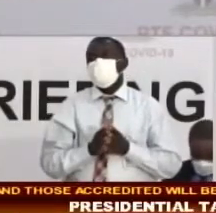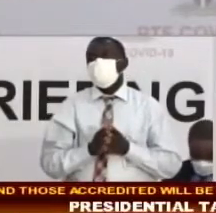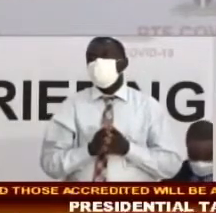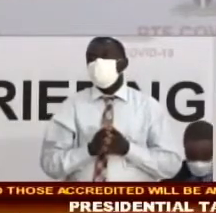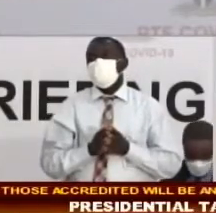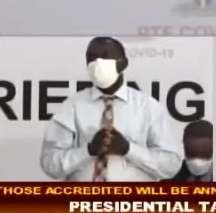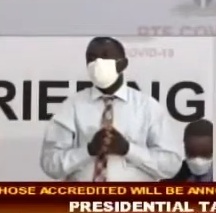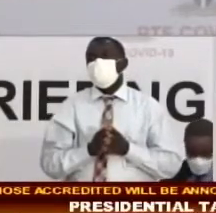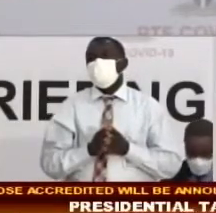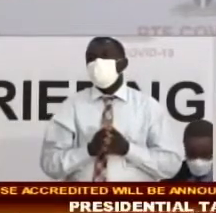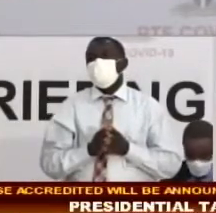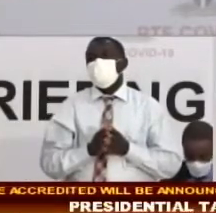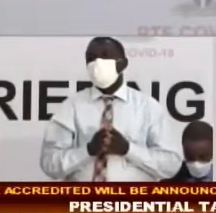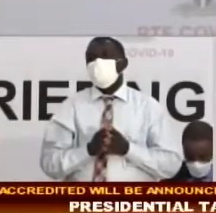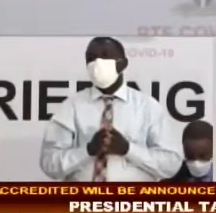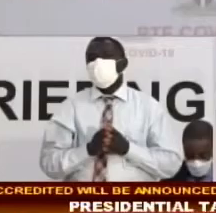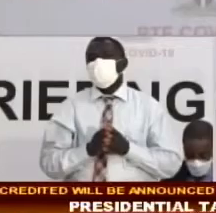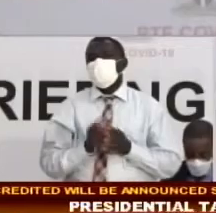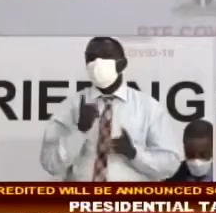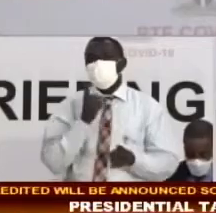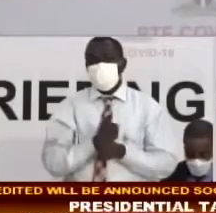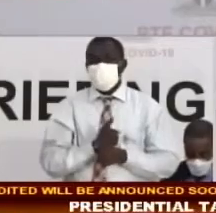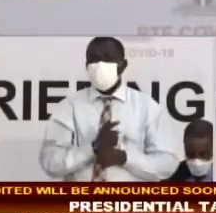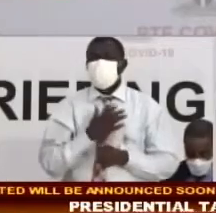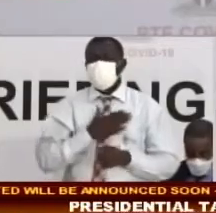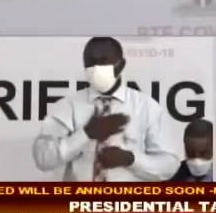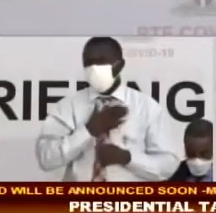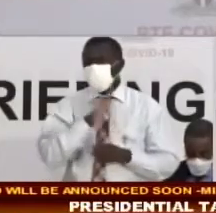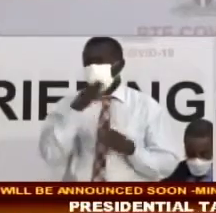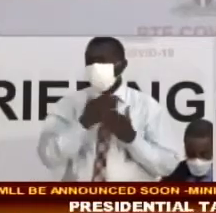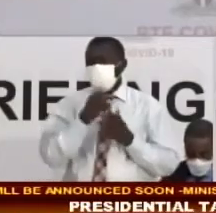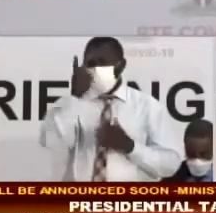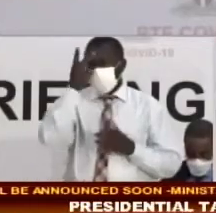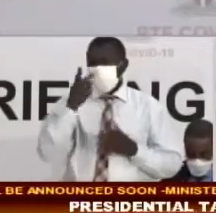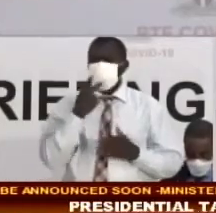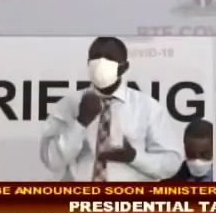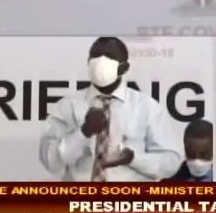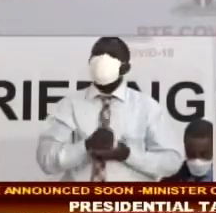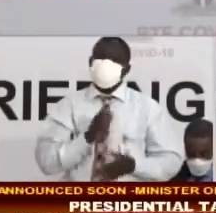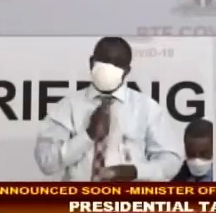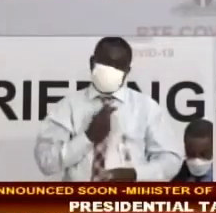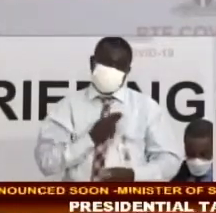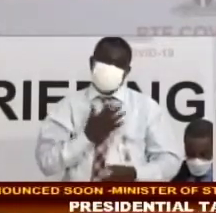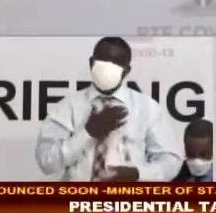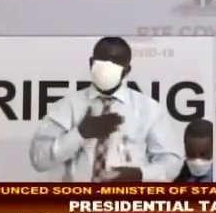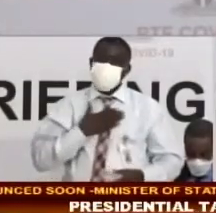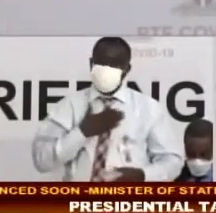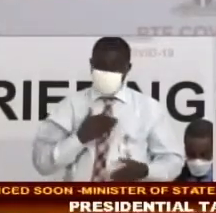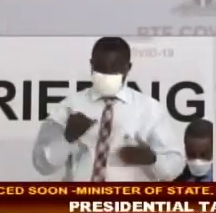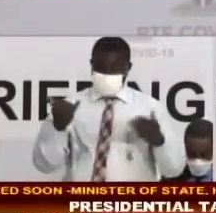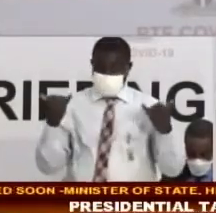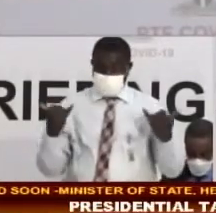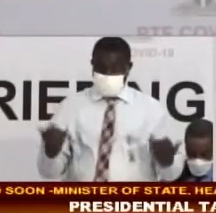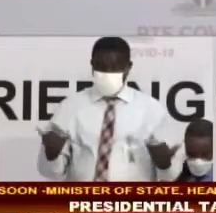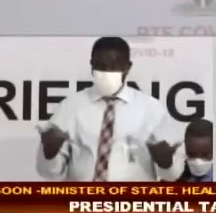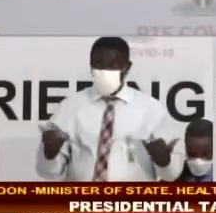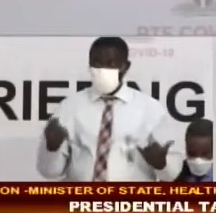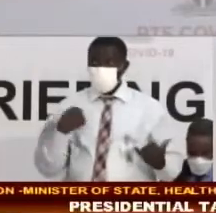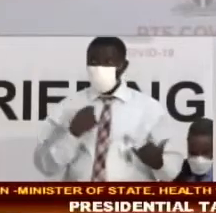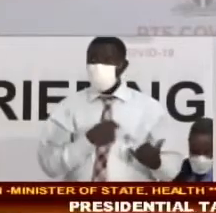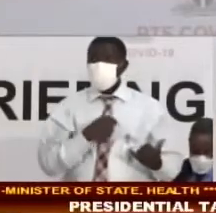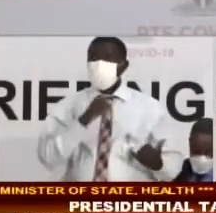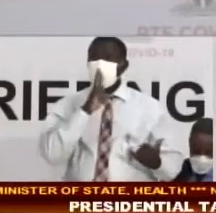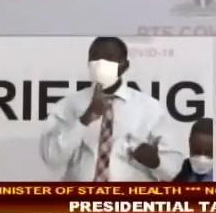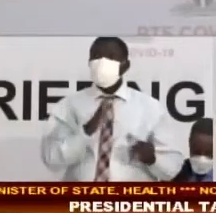just put all parents to please help us. At the point where we are now, we are